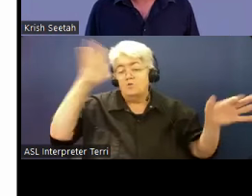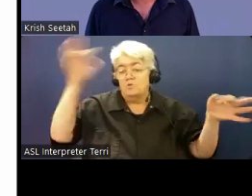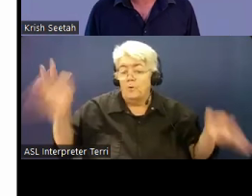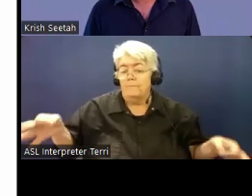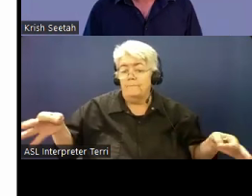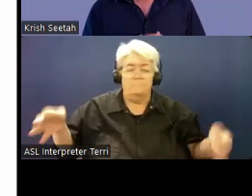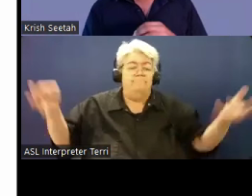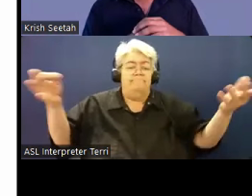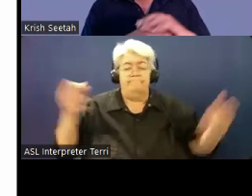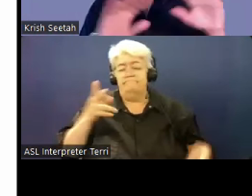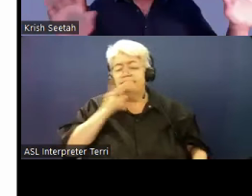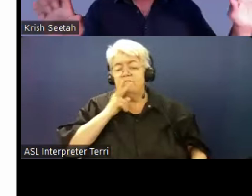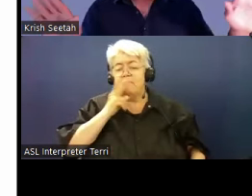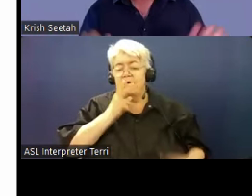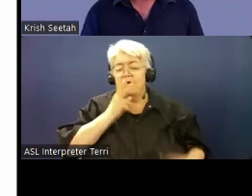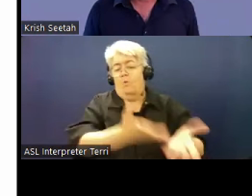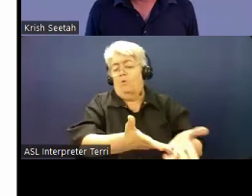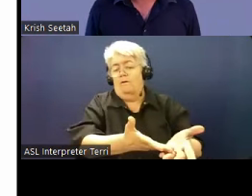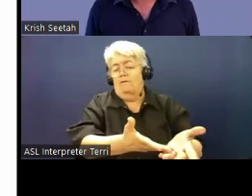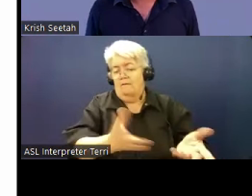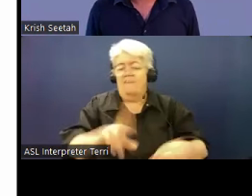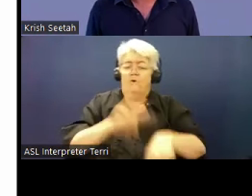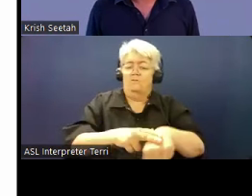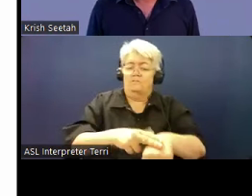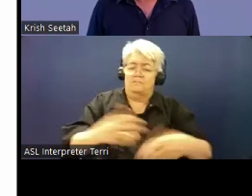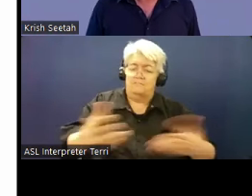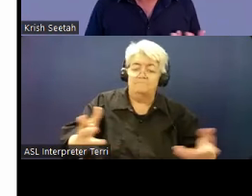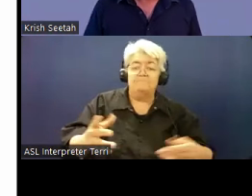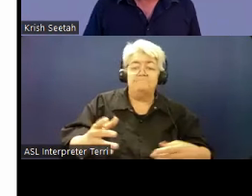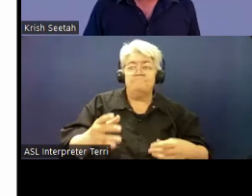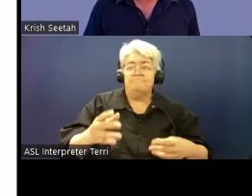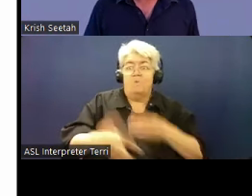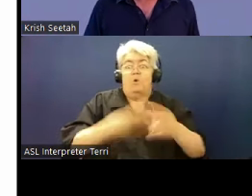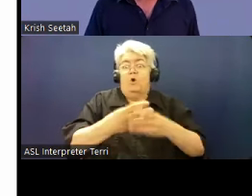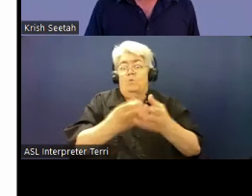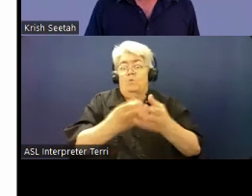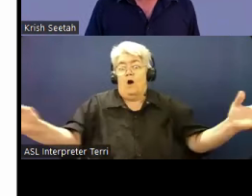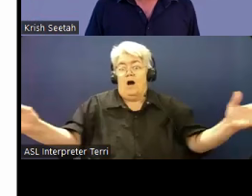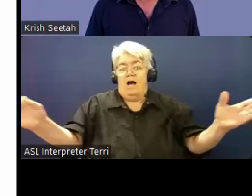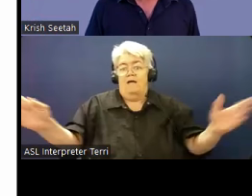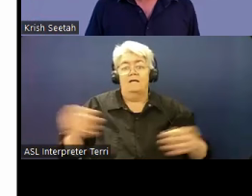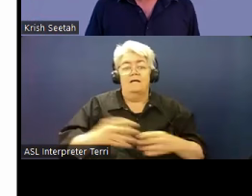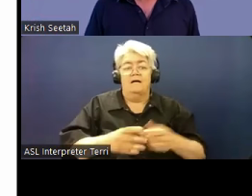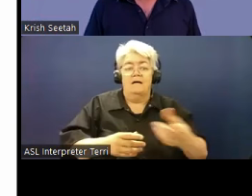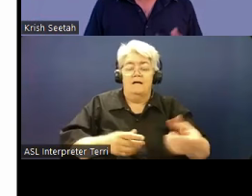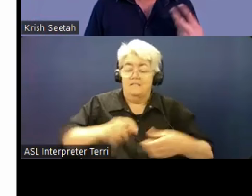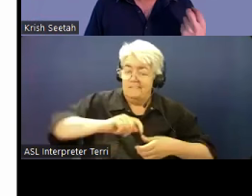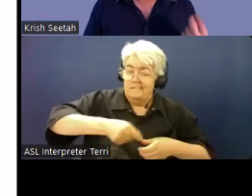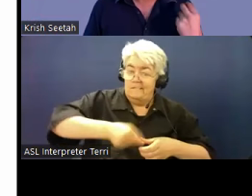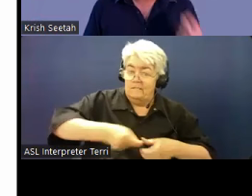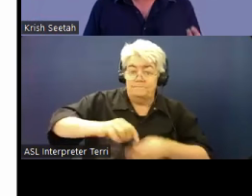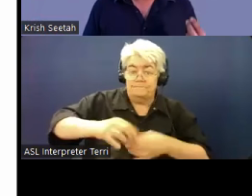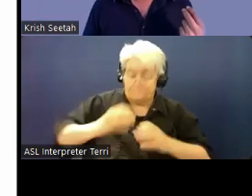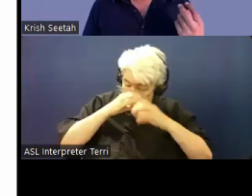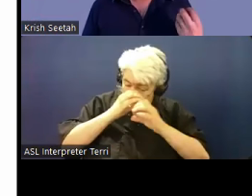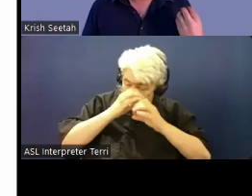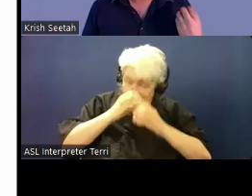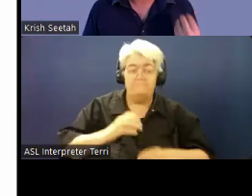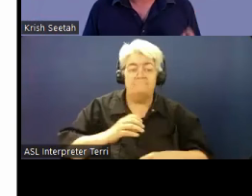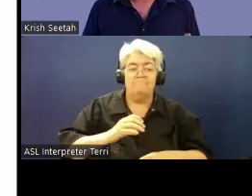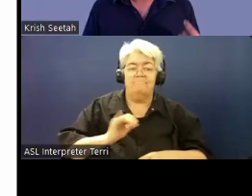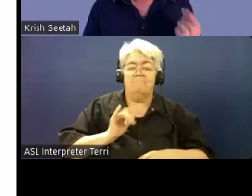these pipes on a much more global scale. What our results revealed is that actually through this very